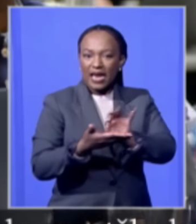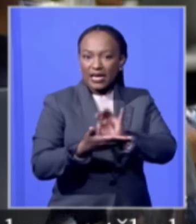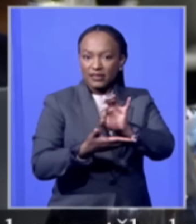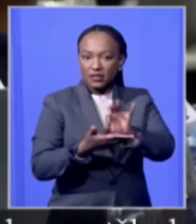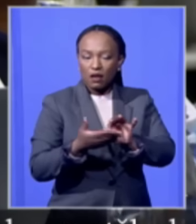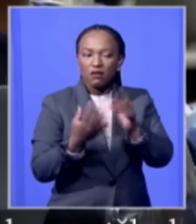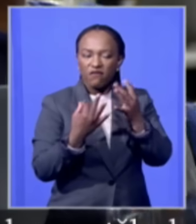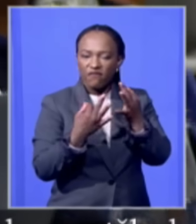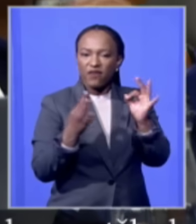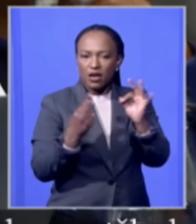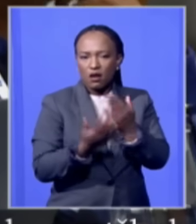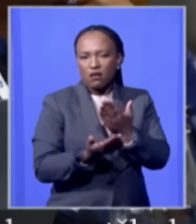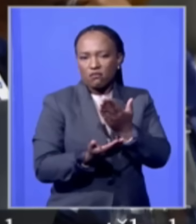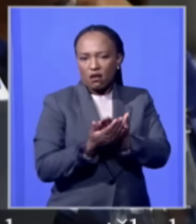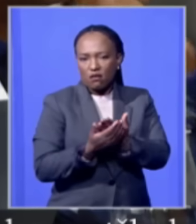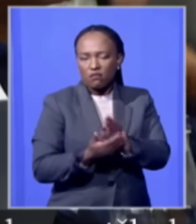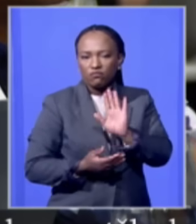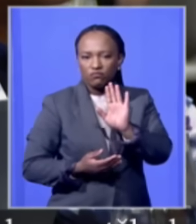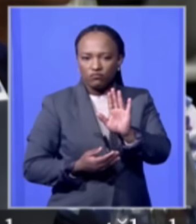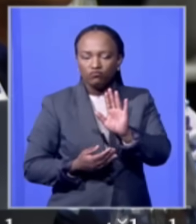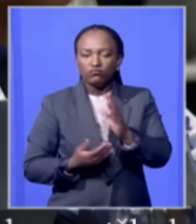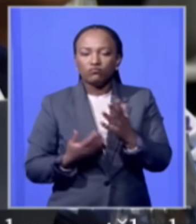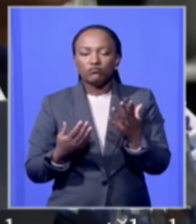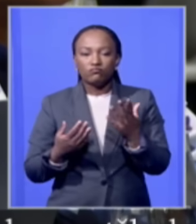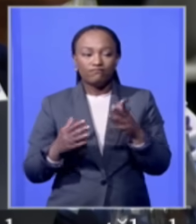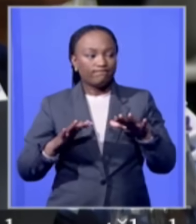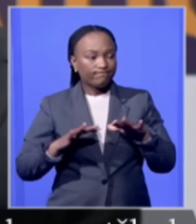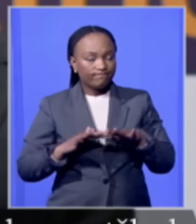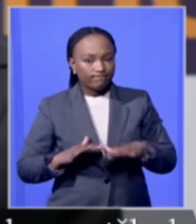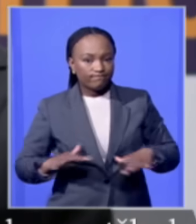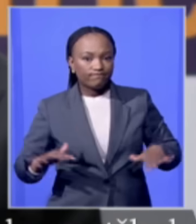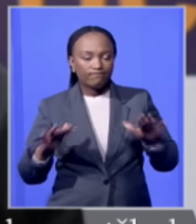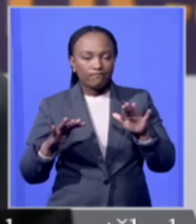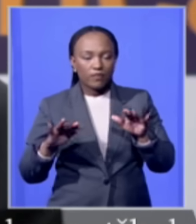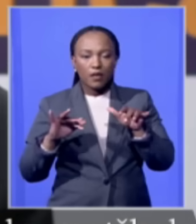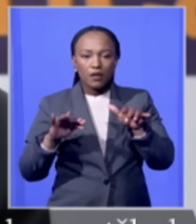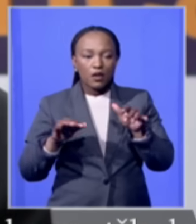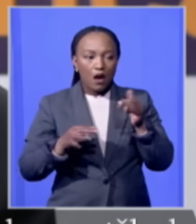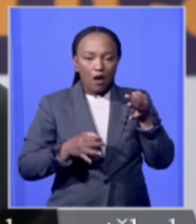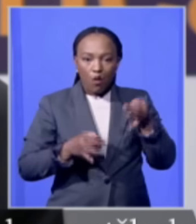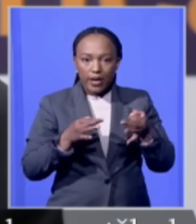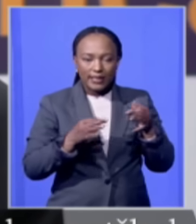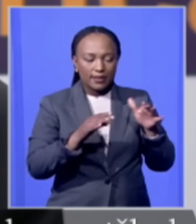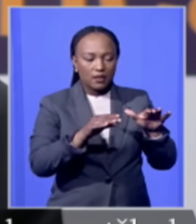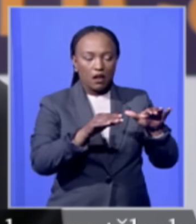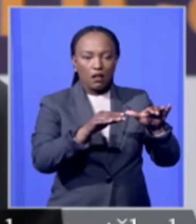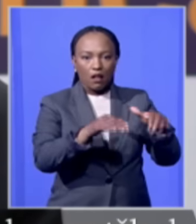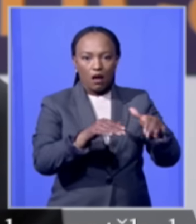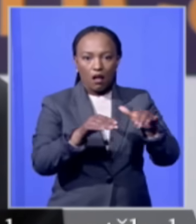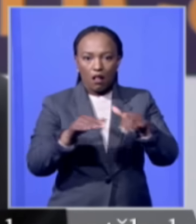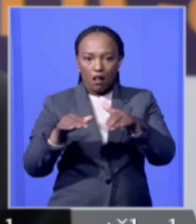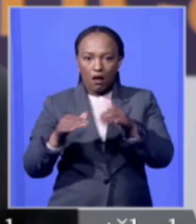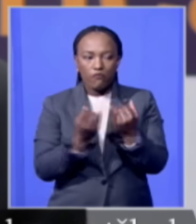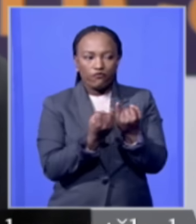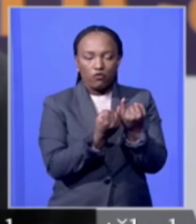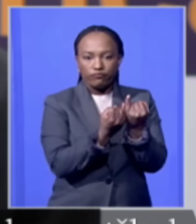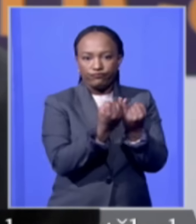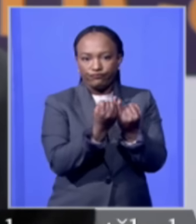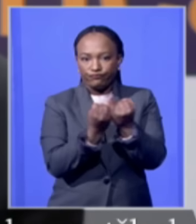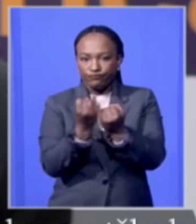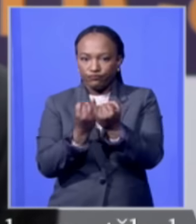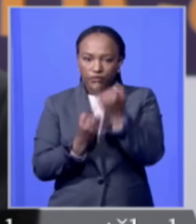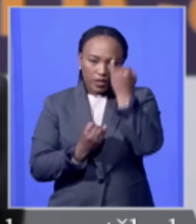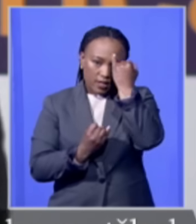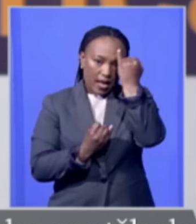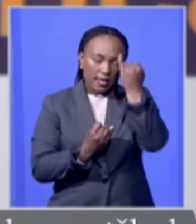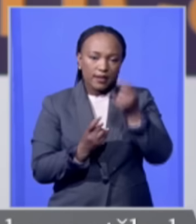on continuous debate and a level of playing fields for the contestation of ideas. Transparency is